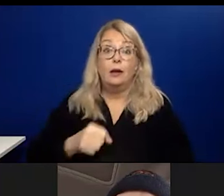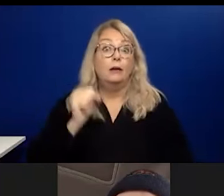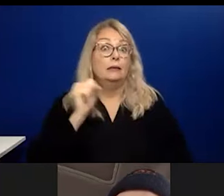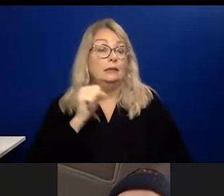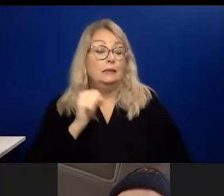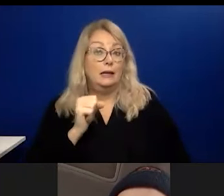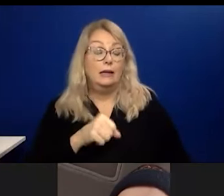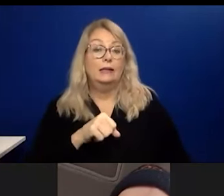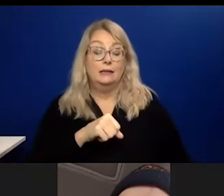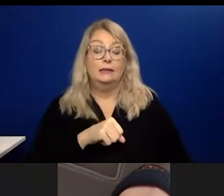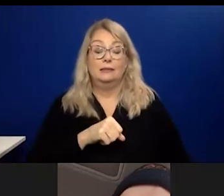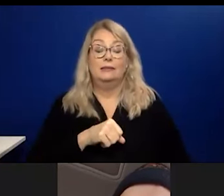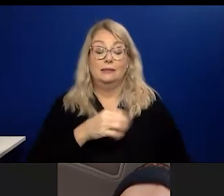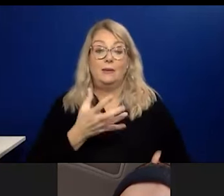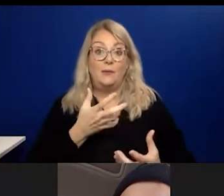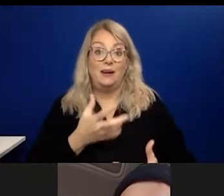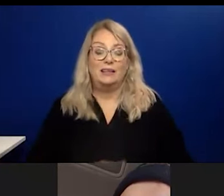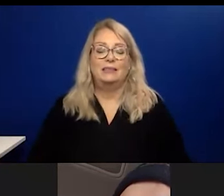You. Okay. How about